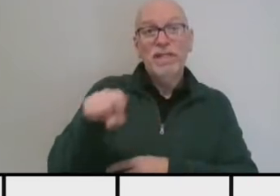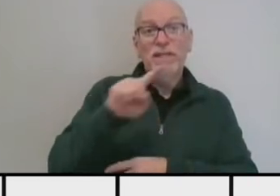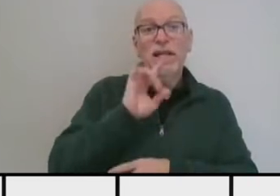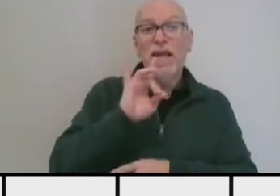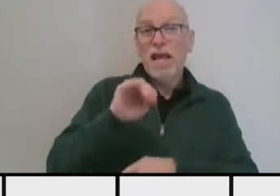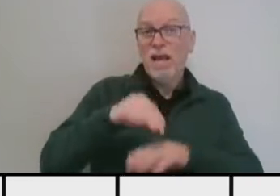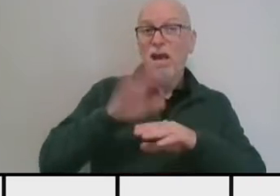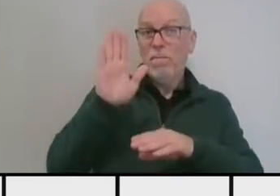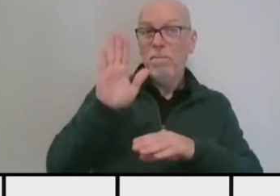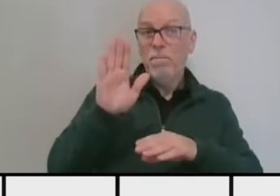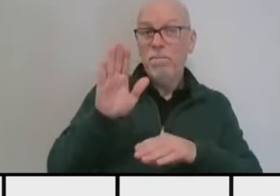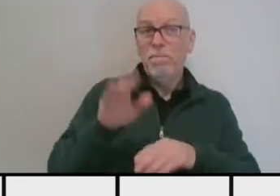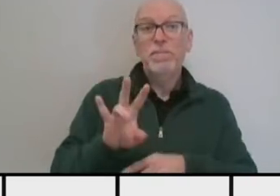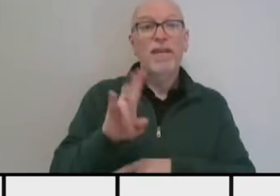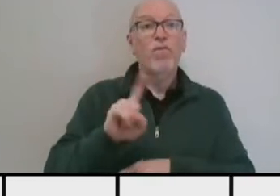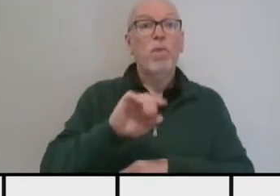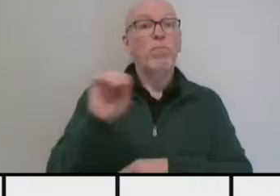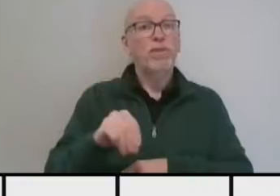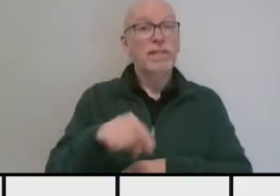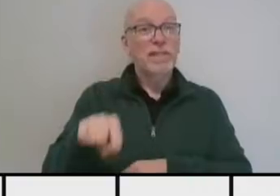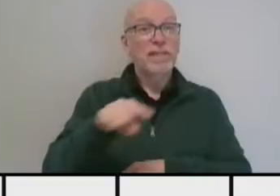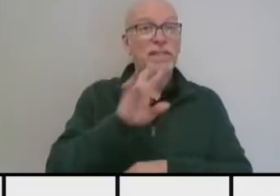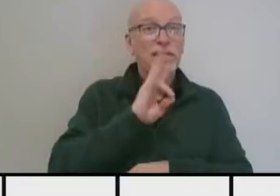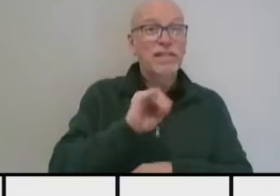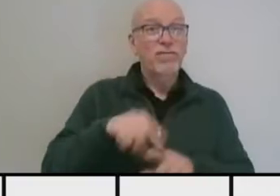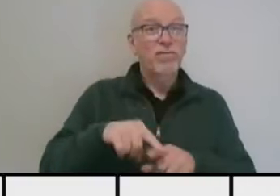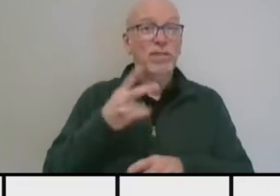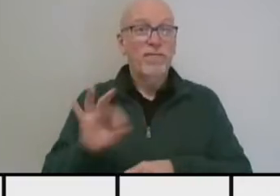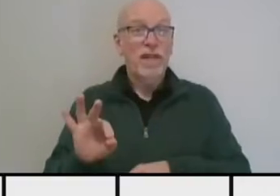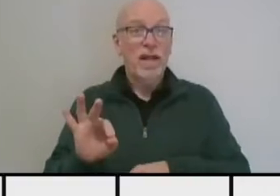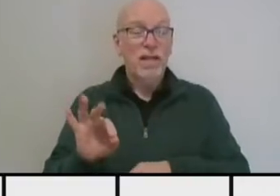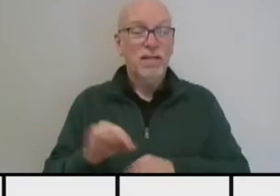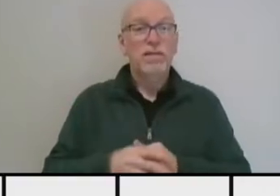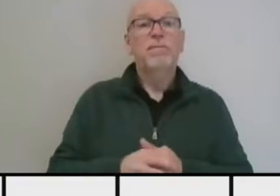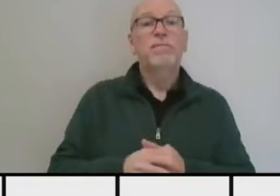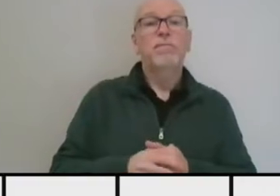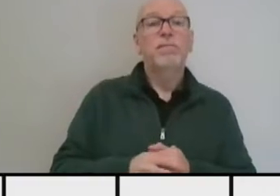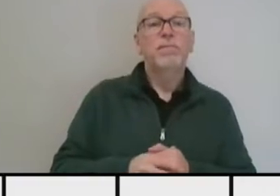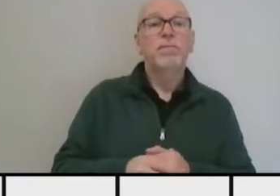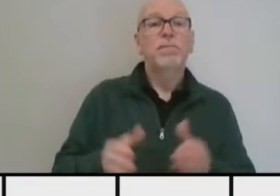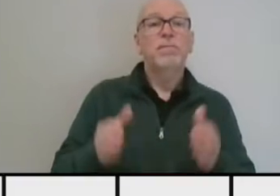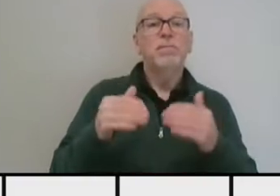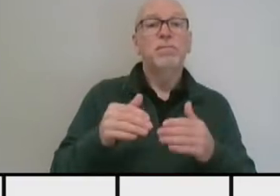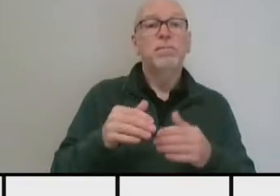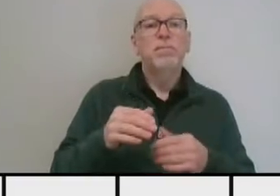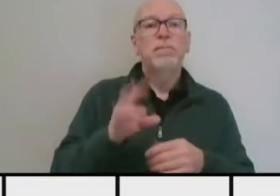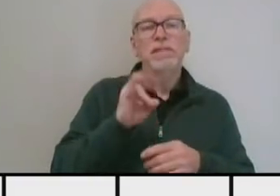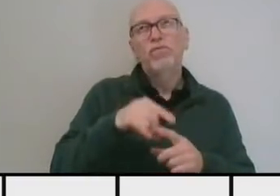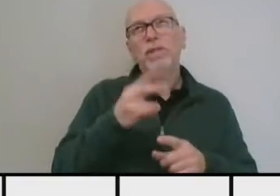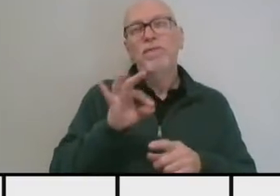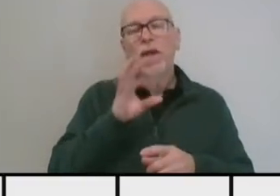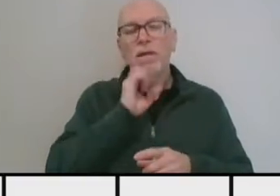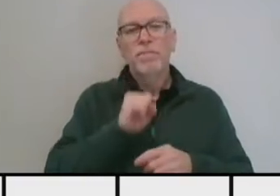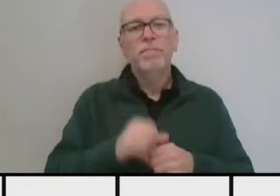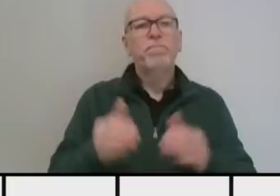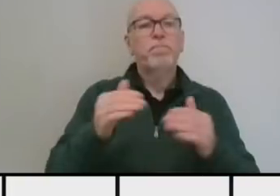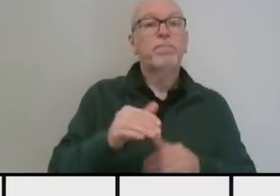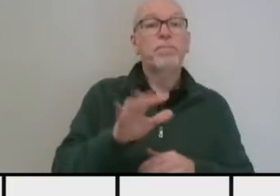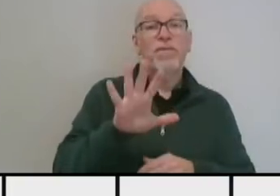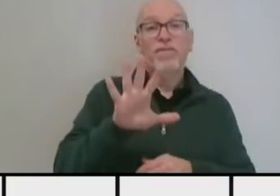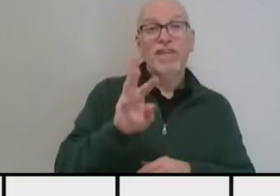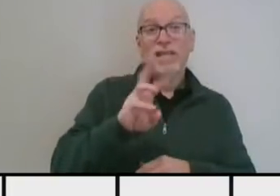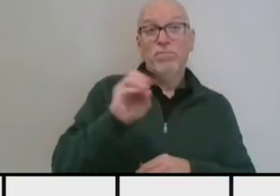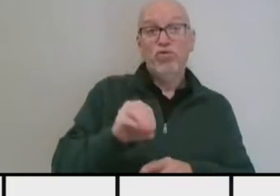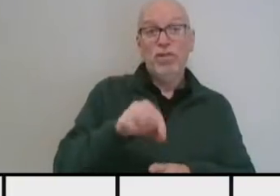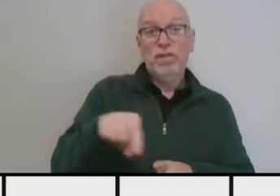and above. 71% of those are 70 to 79%. 70 to 79, 56% of